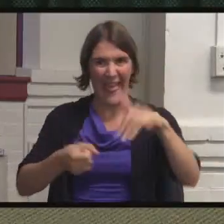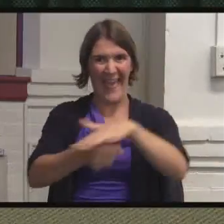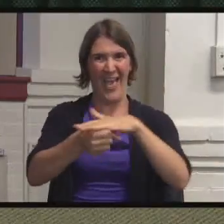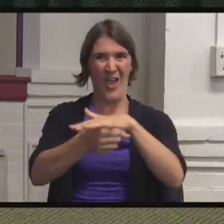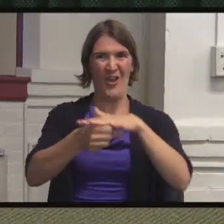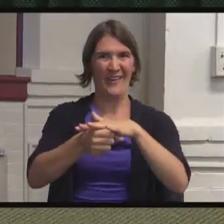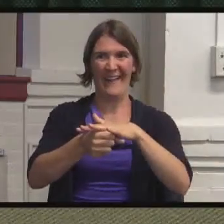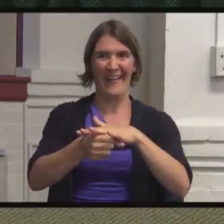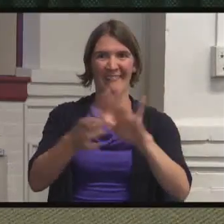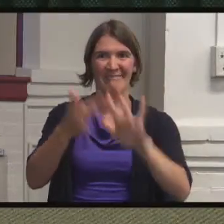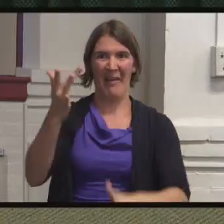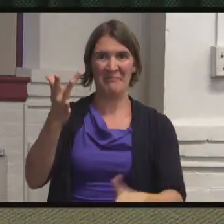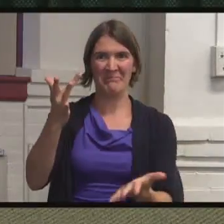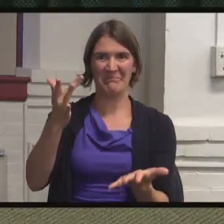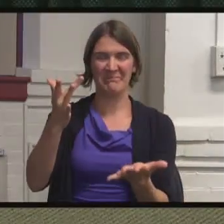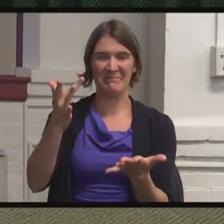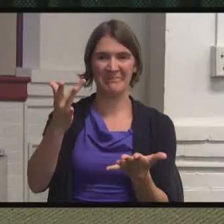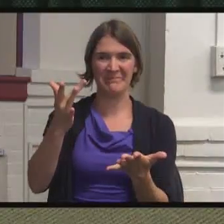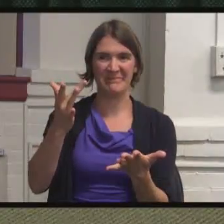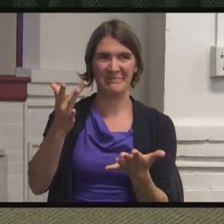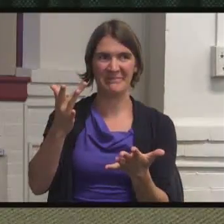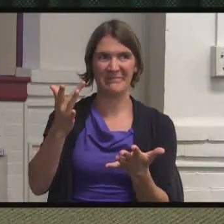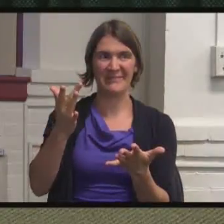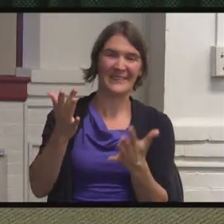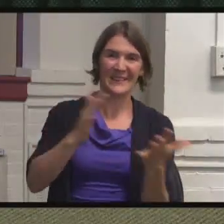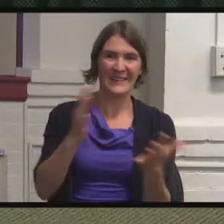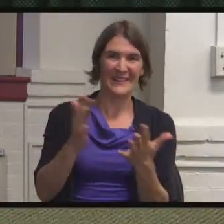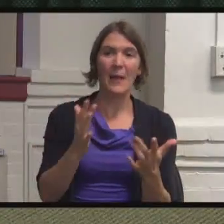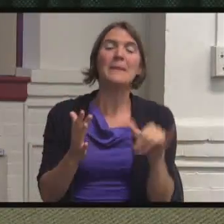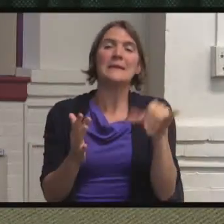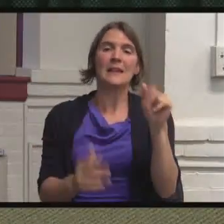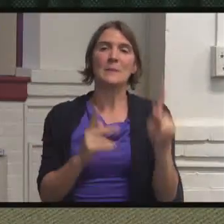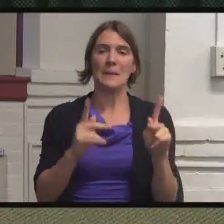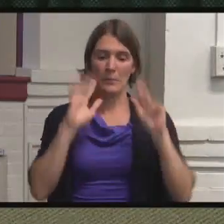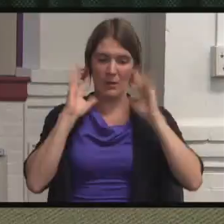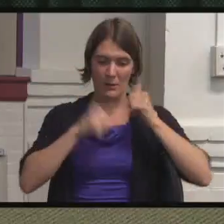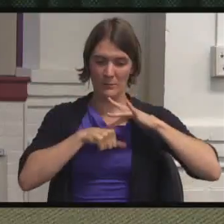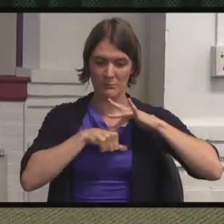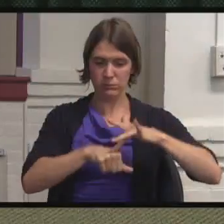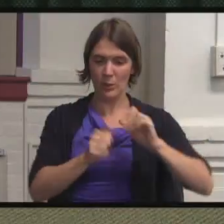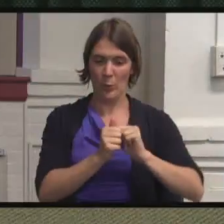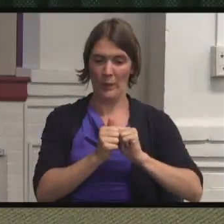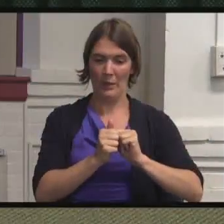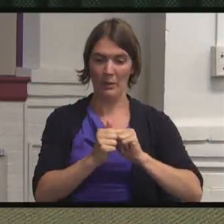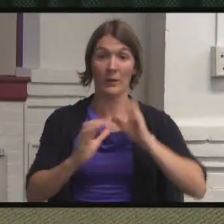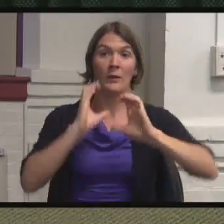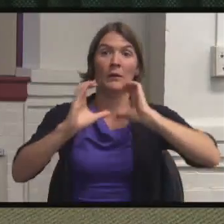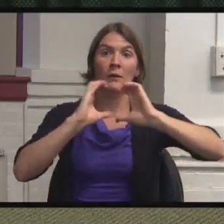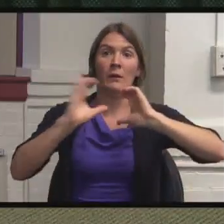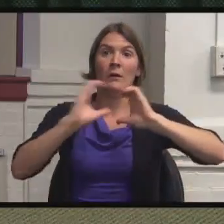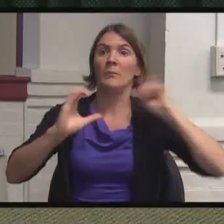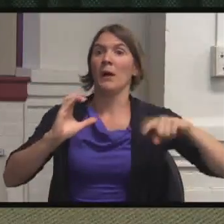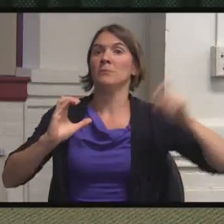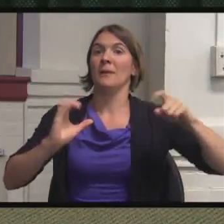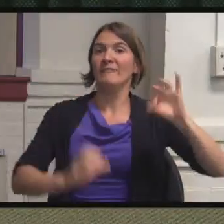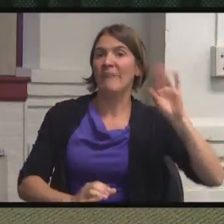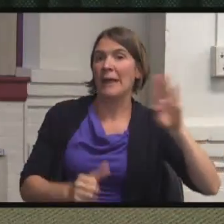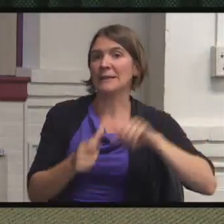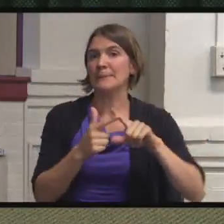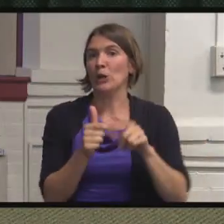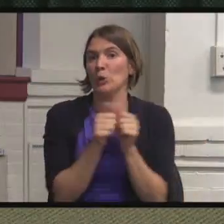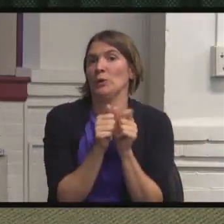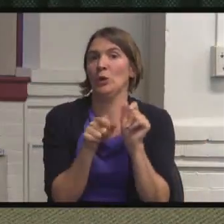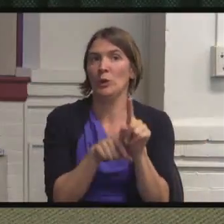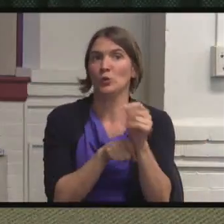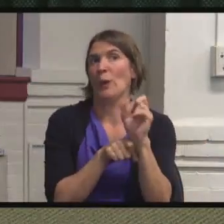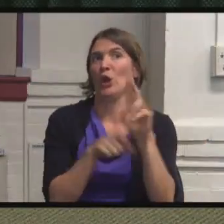know, yes, we are in constant communication. We are, you know, we're the Facebook, we're the Twitter, we're